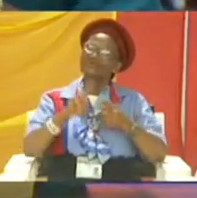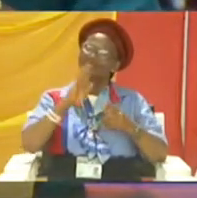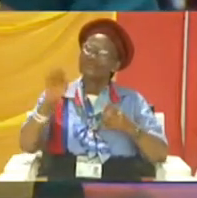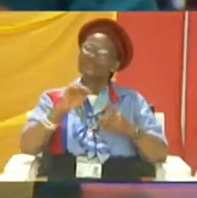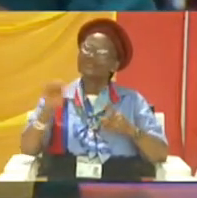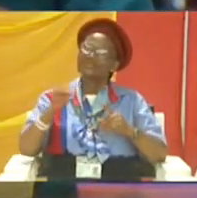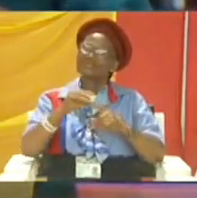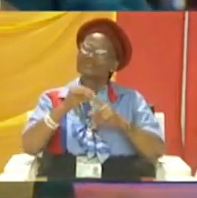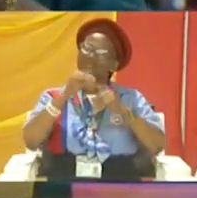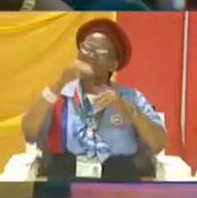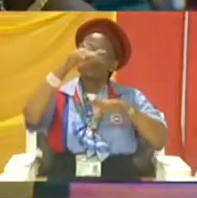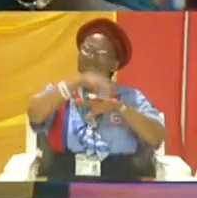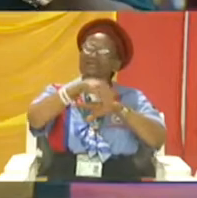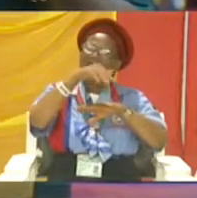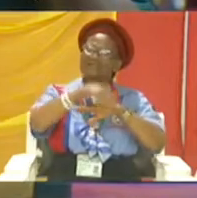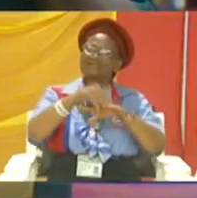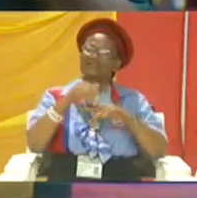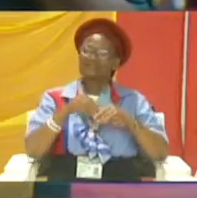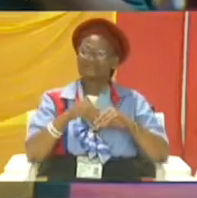night.